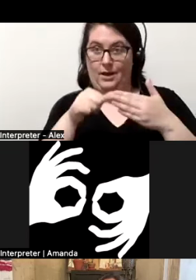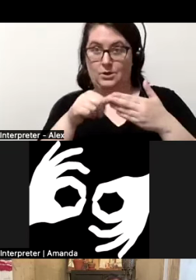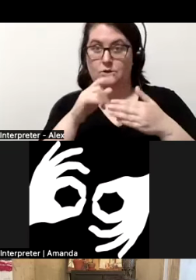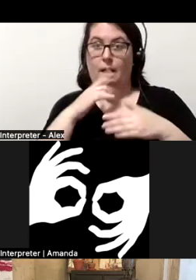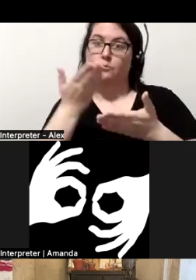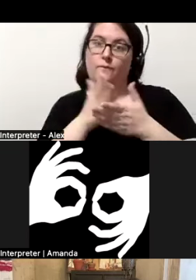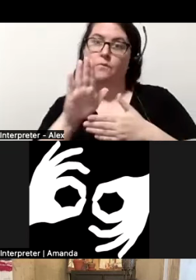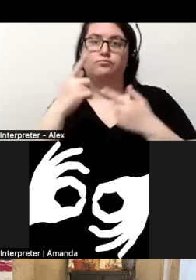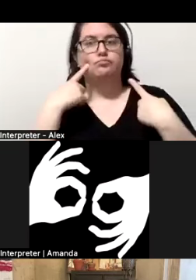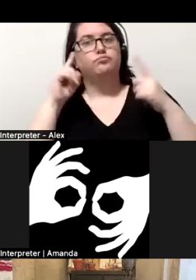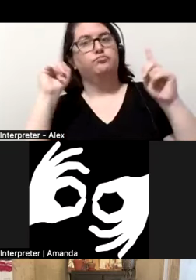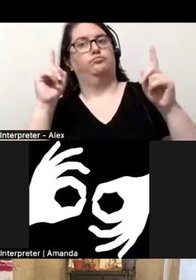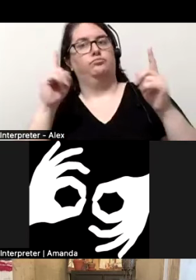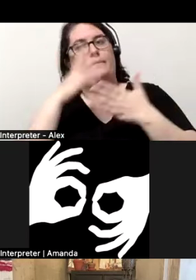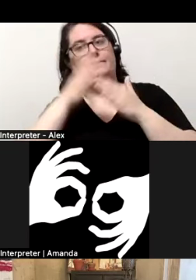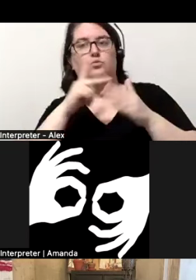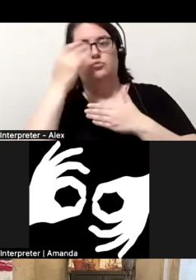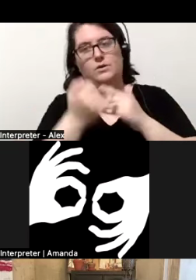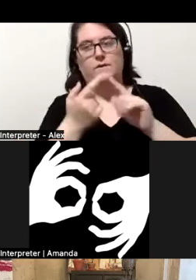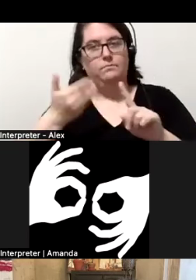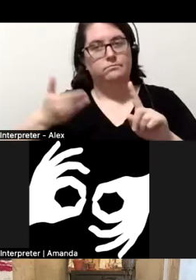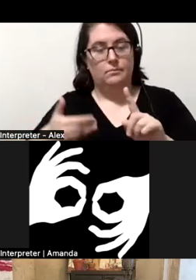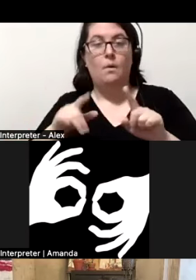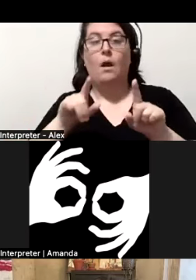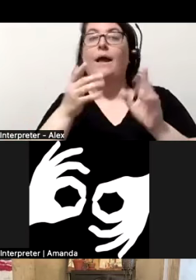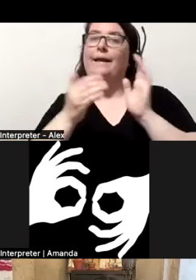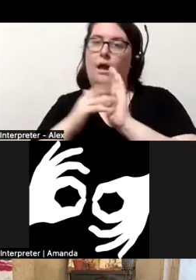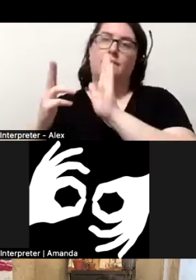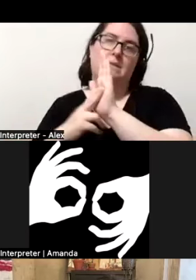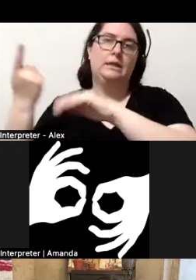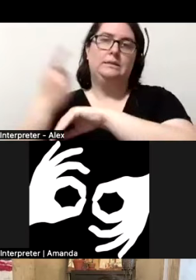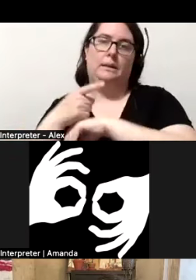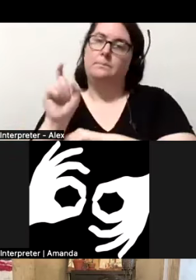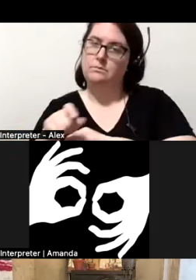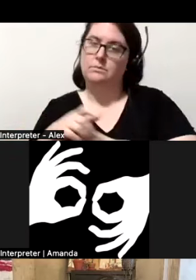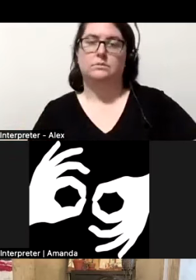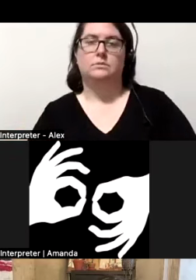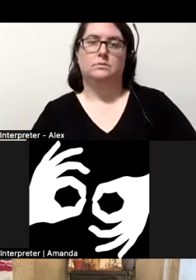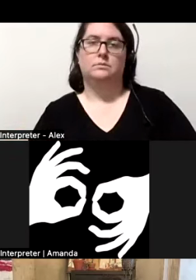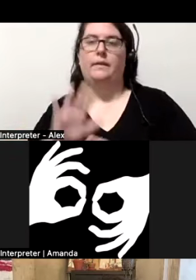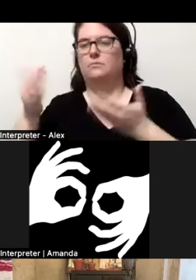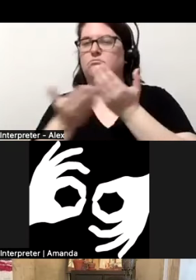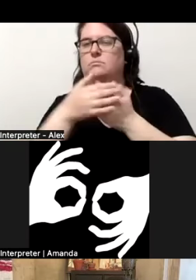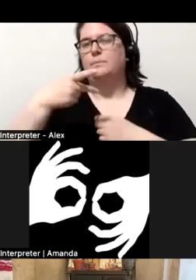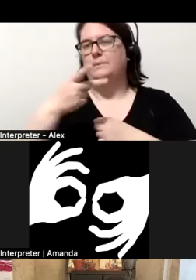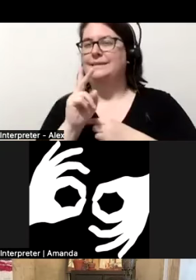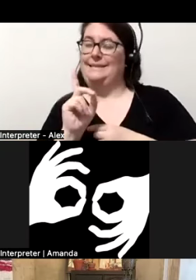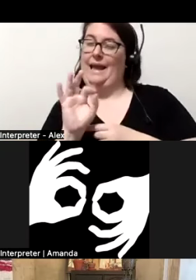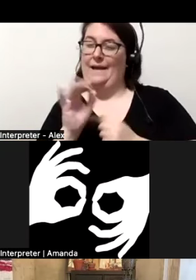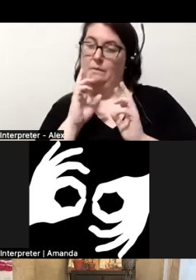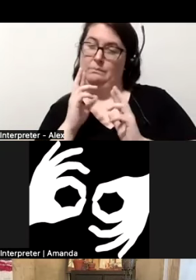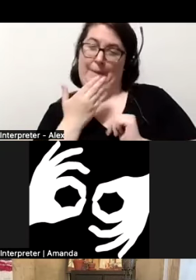and successfully complete the project, and these should also be signed and dated and submitted as PDF ideally.